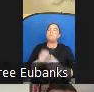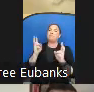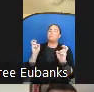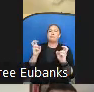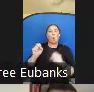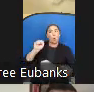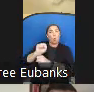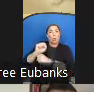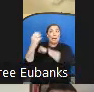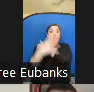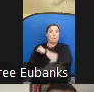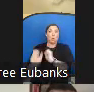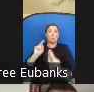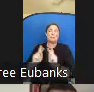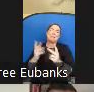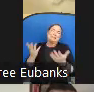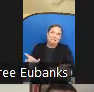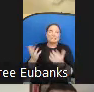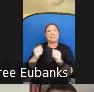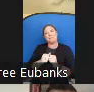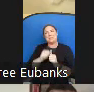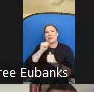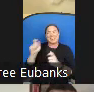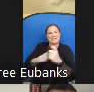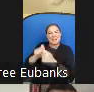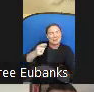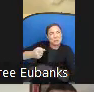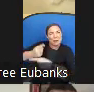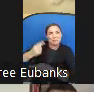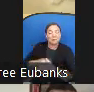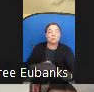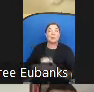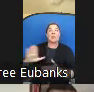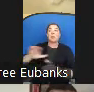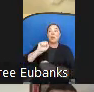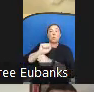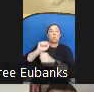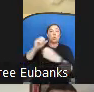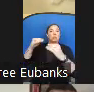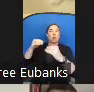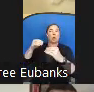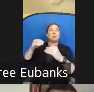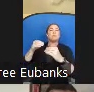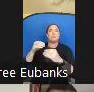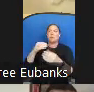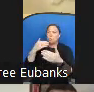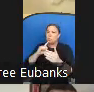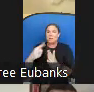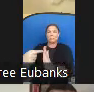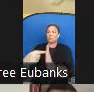is and should be debated, their workshops offer nonetheless important views on the lives of